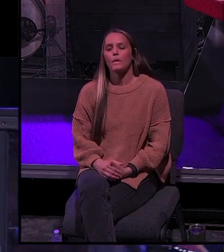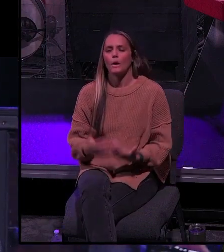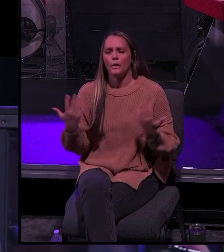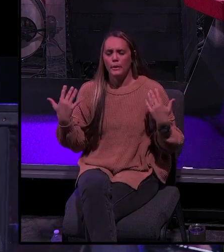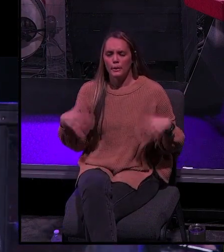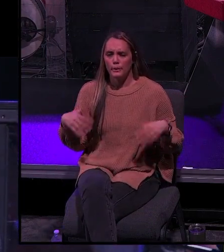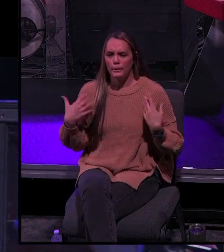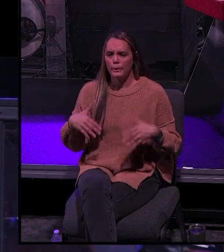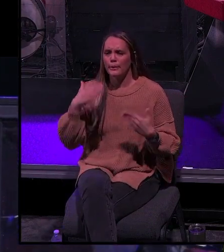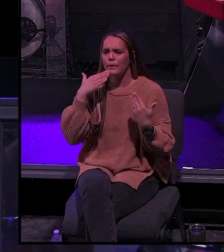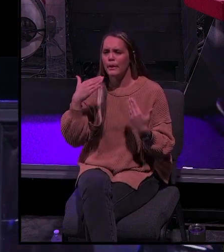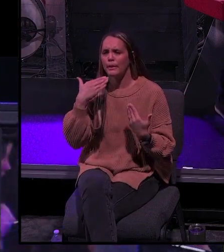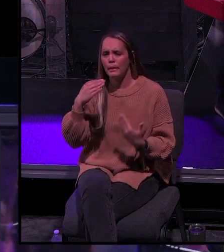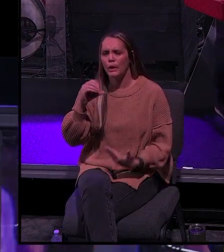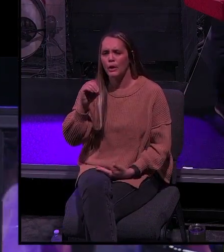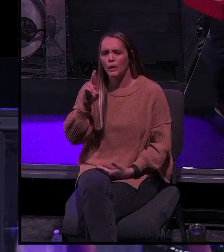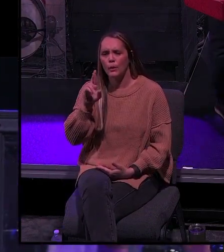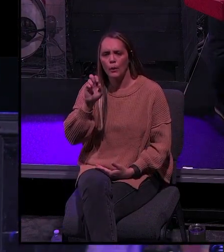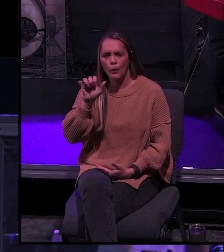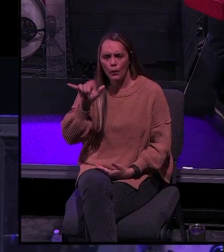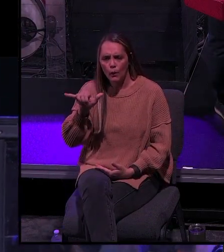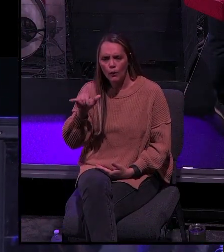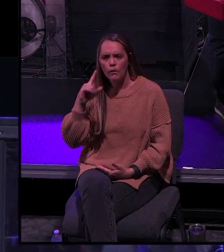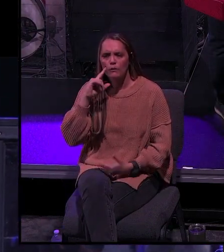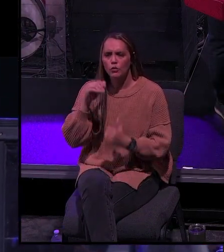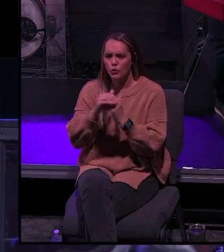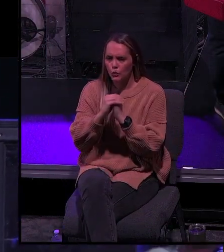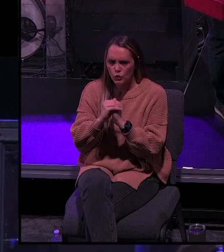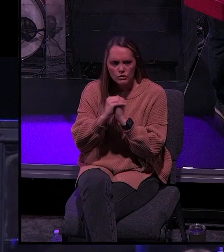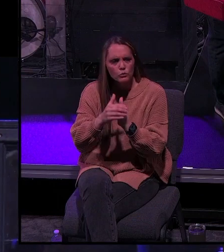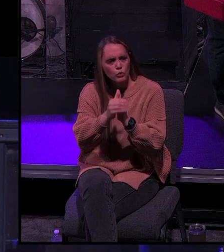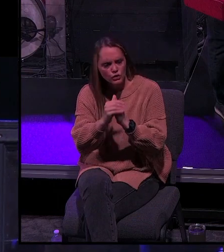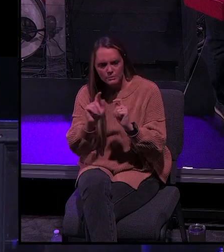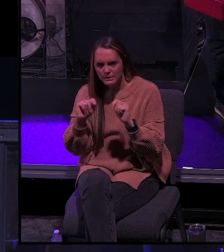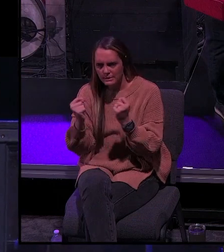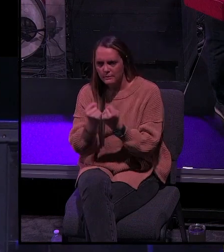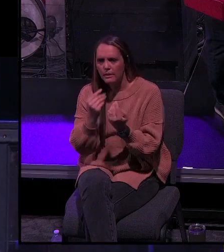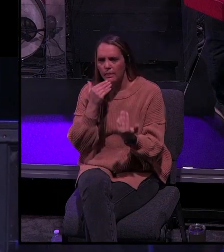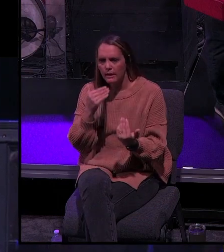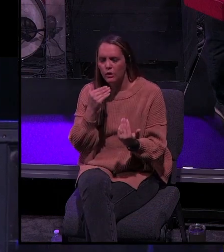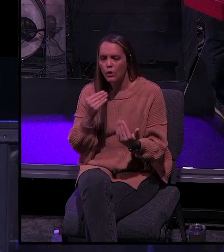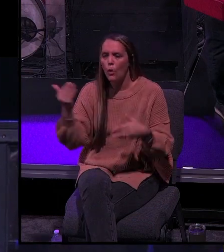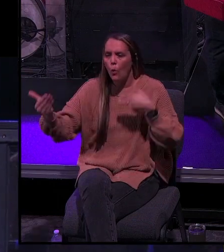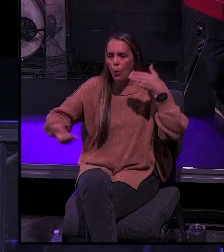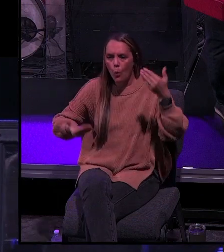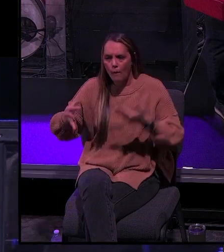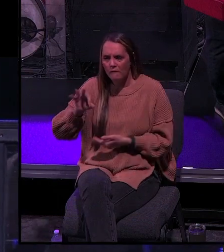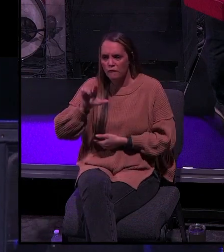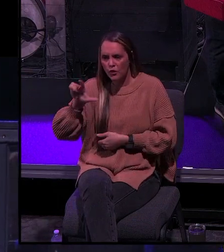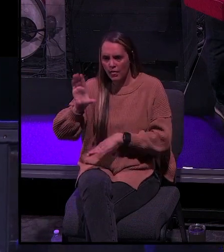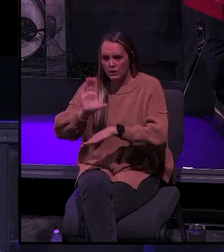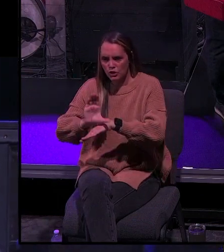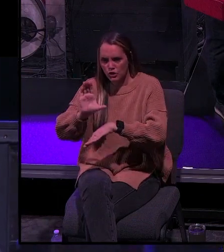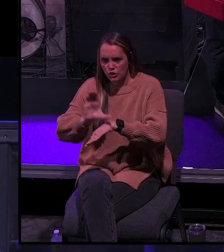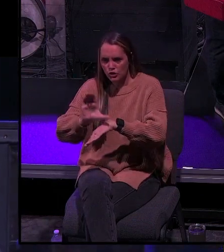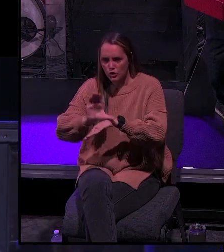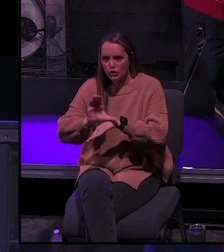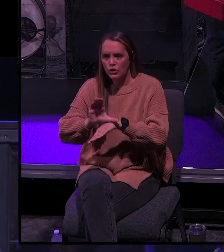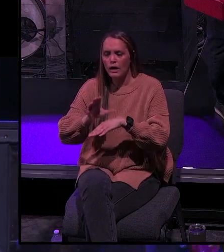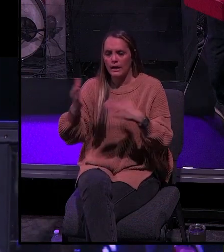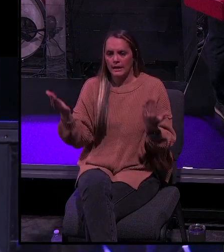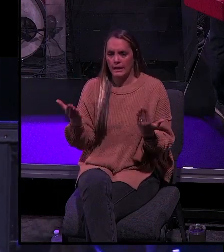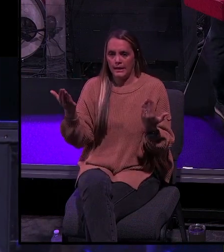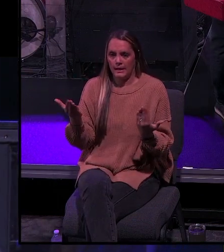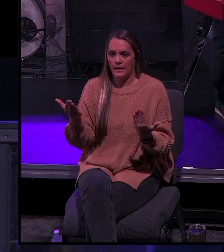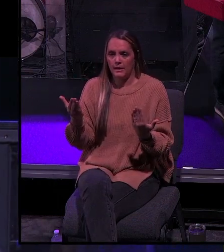Wow. Thanks, Corey. Thanks, worship team. Man, that was powerful. Thank you. Wow. Welcome to Frontline Church. Welcome to here, whether you